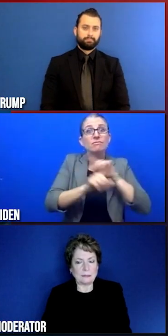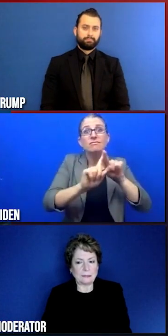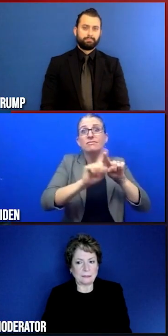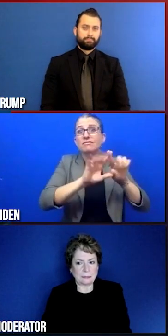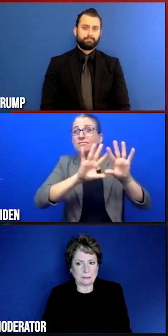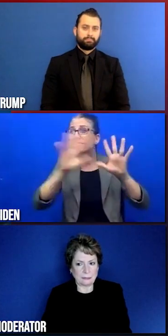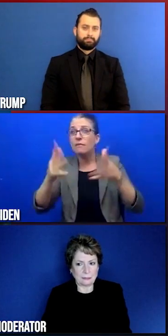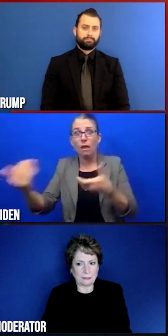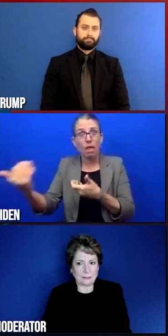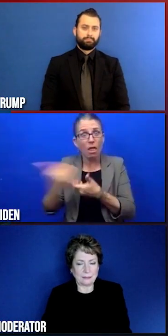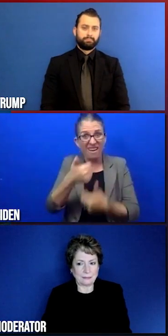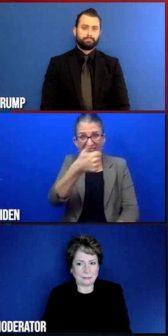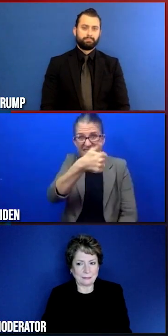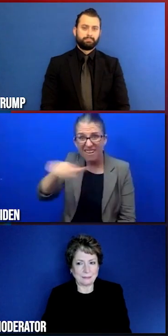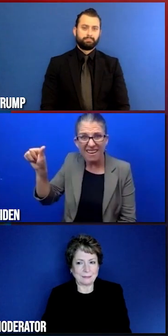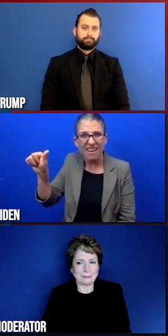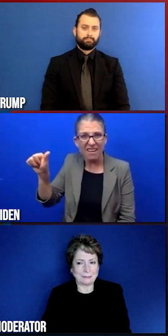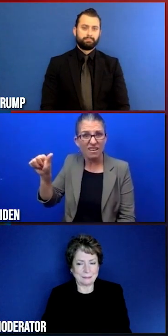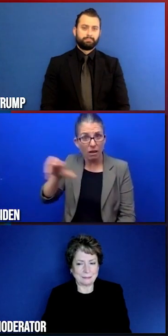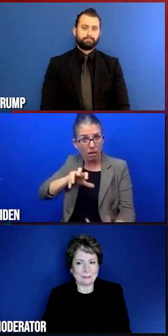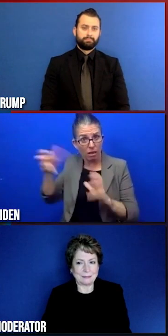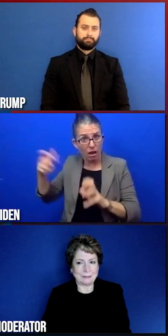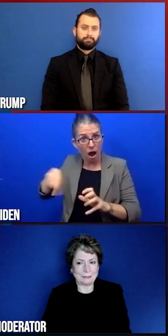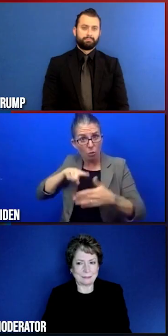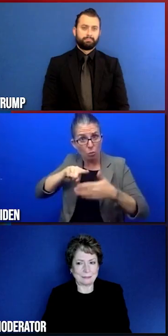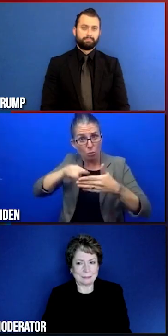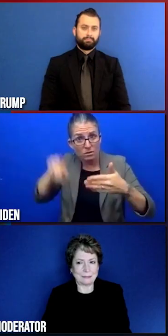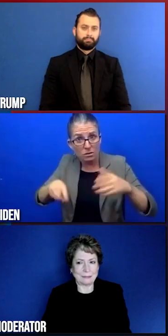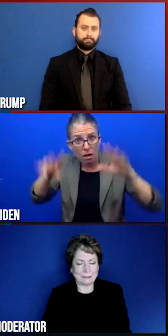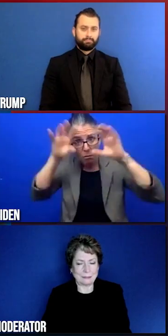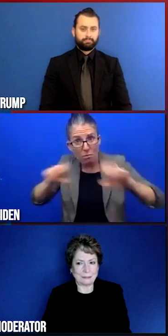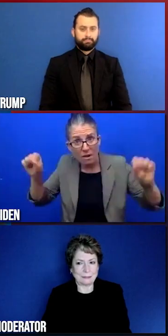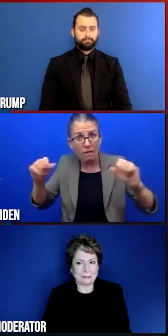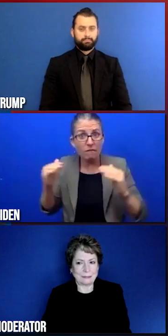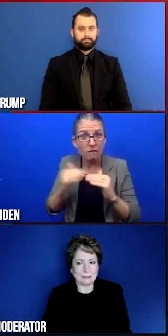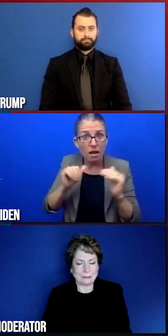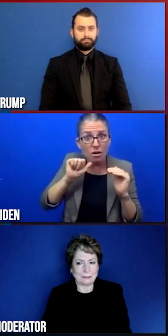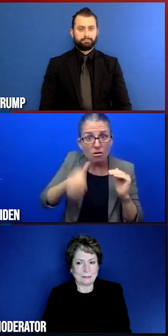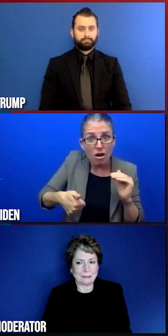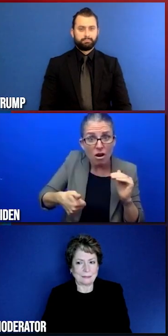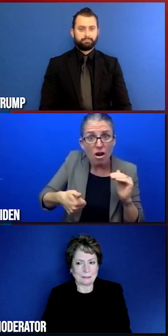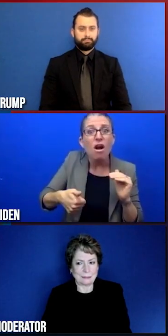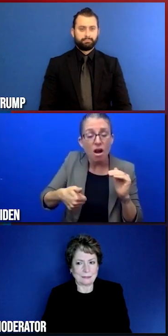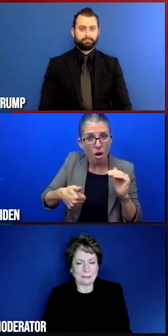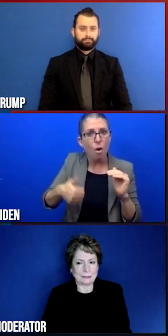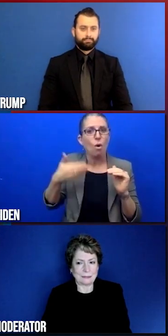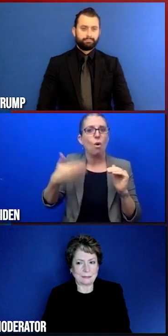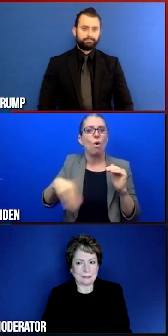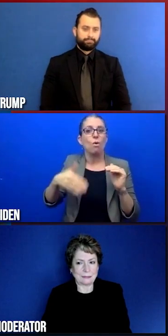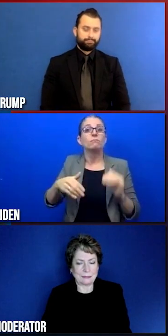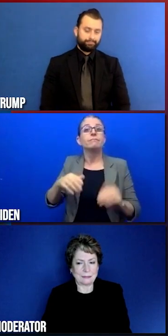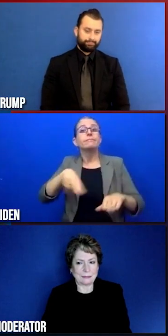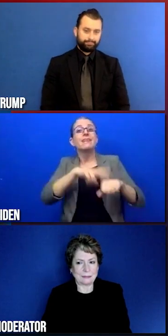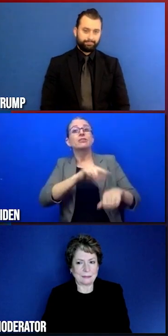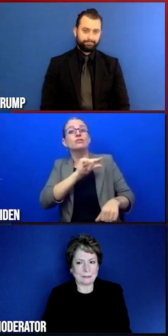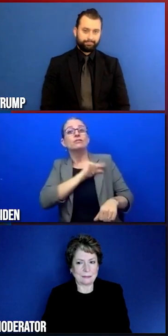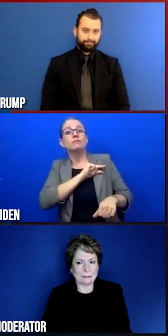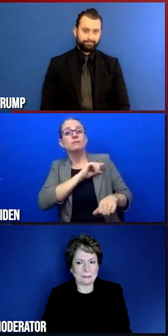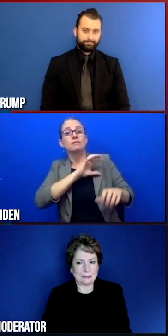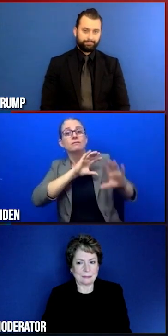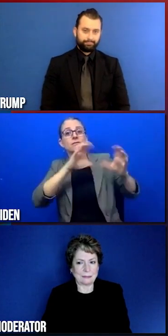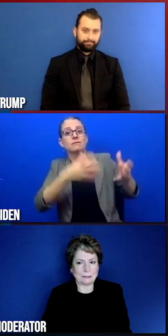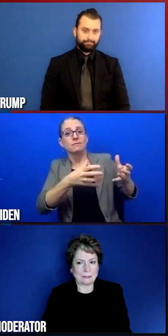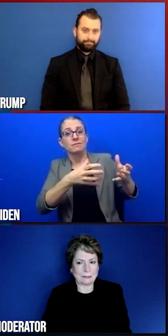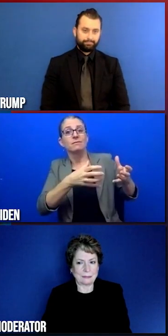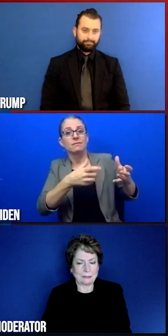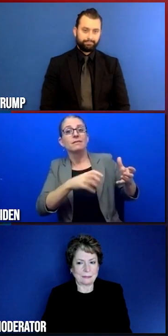security advisor told him that what is happening with his buddy, I will. His buddy, Rudy Giuliani,